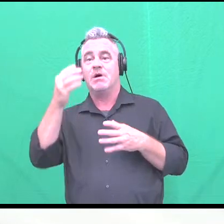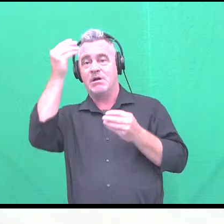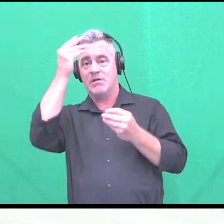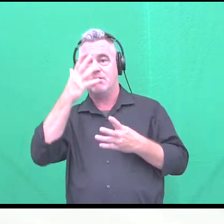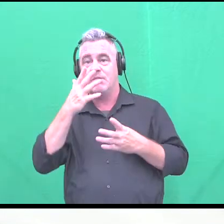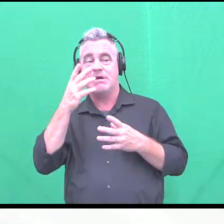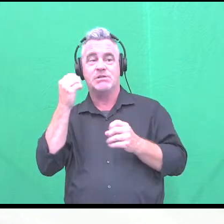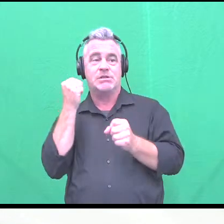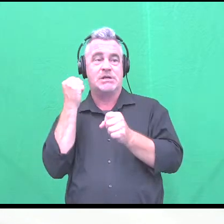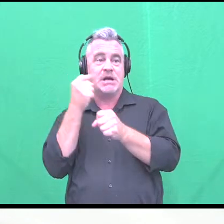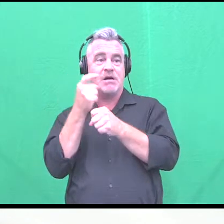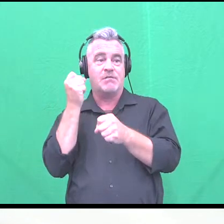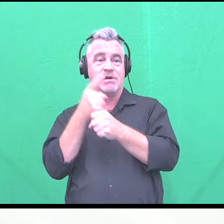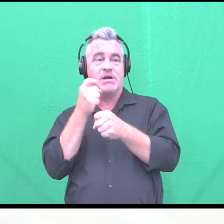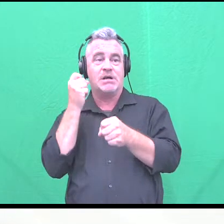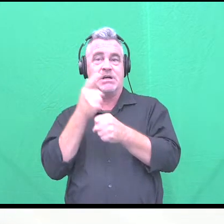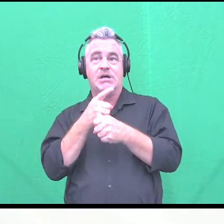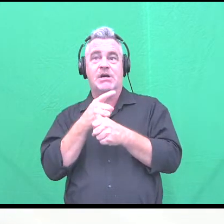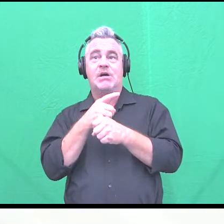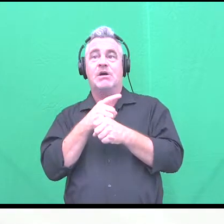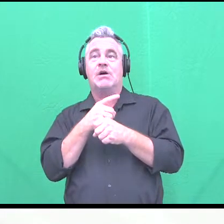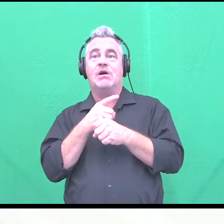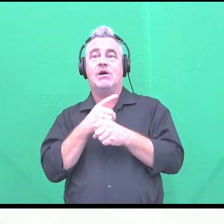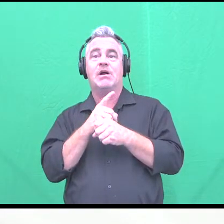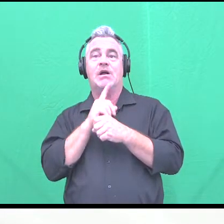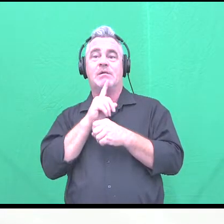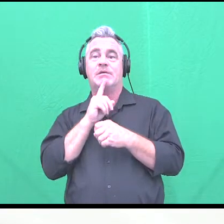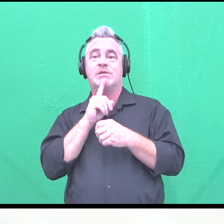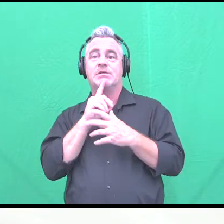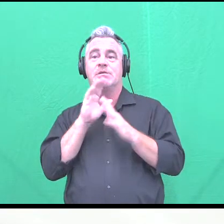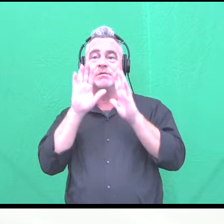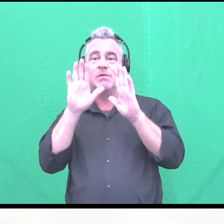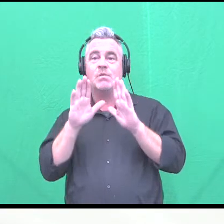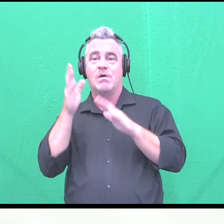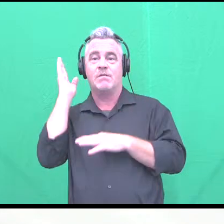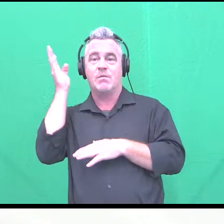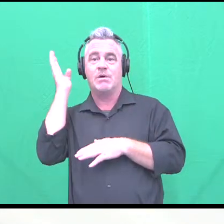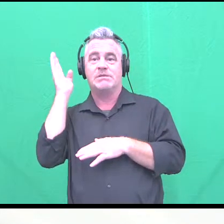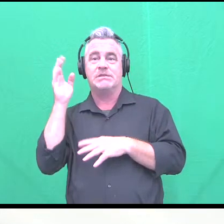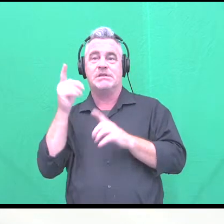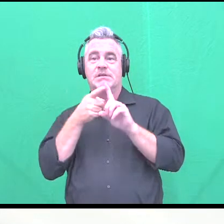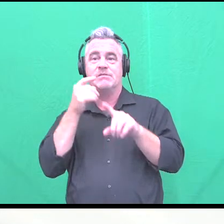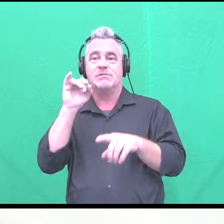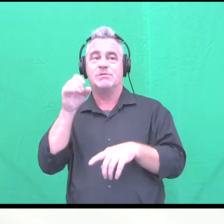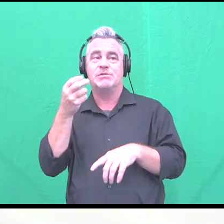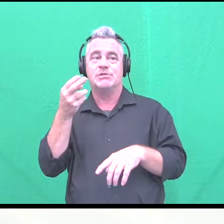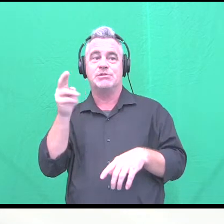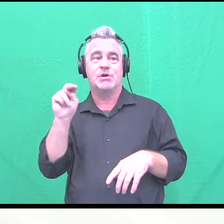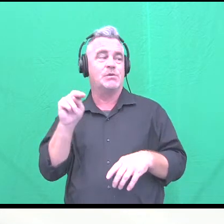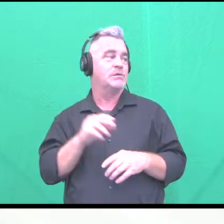each year, and I assure you this is going to be a great presentation from Joan.